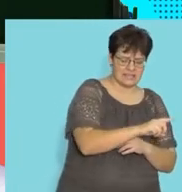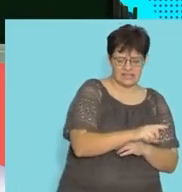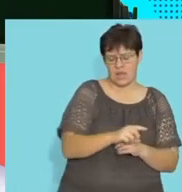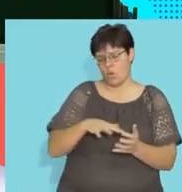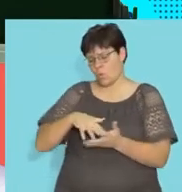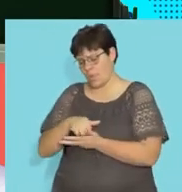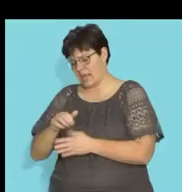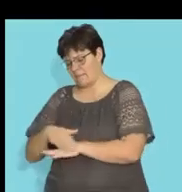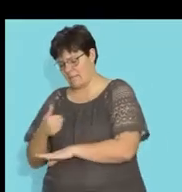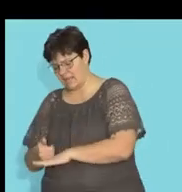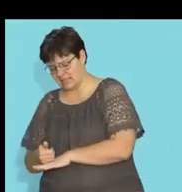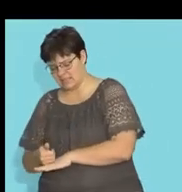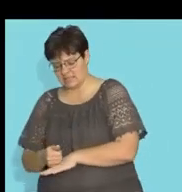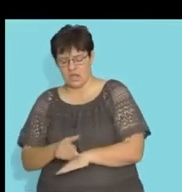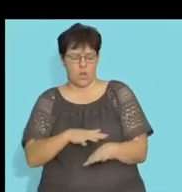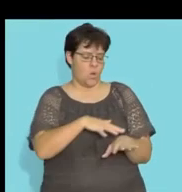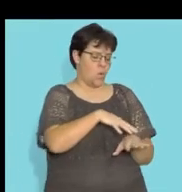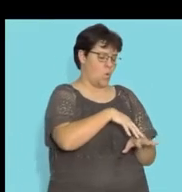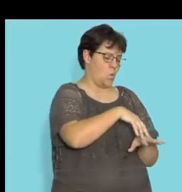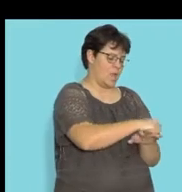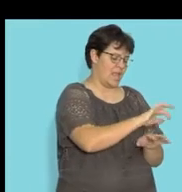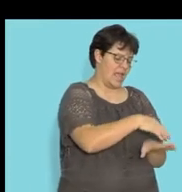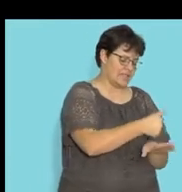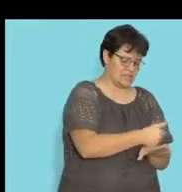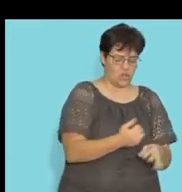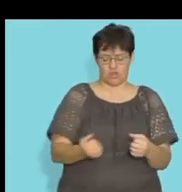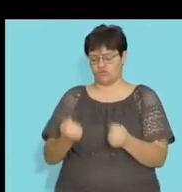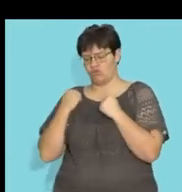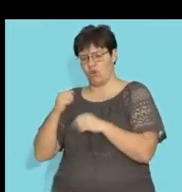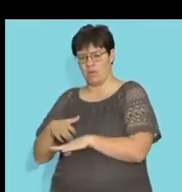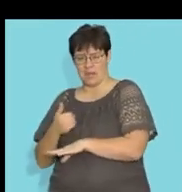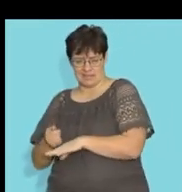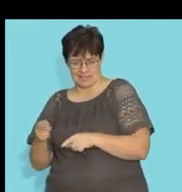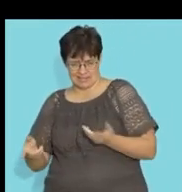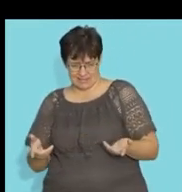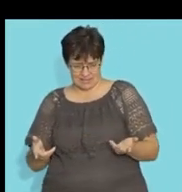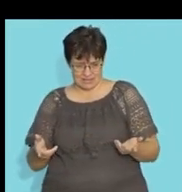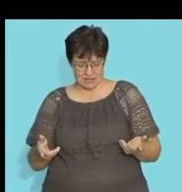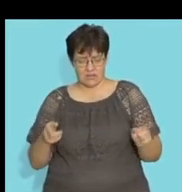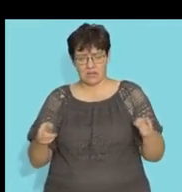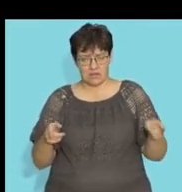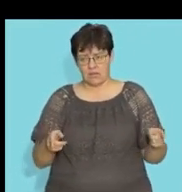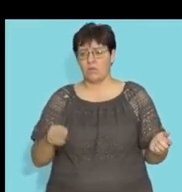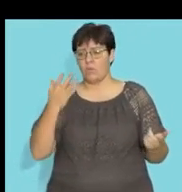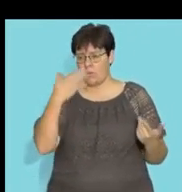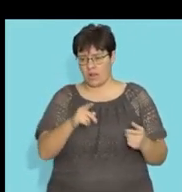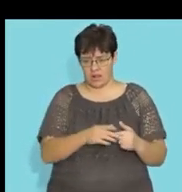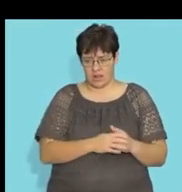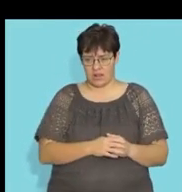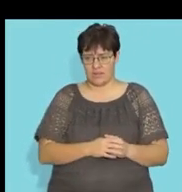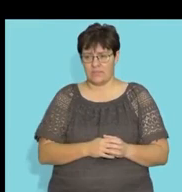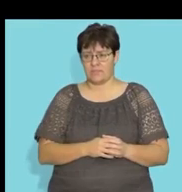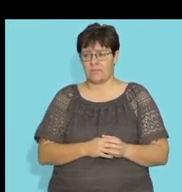sodium hydroxide is a strong base, and we know that carbonic acid is a